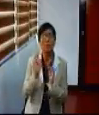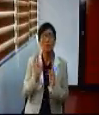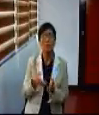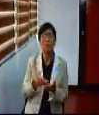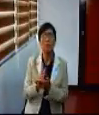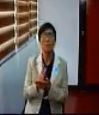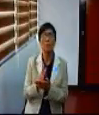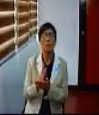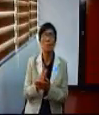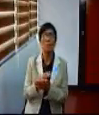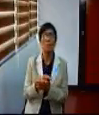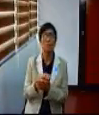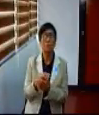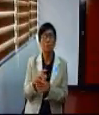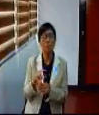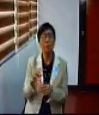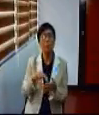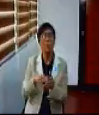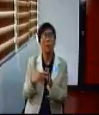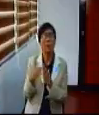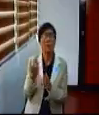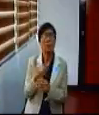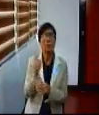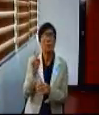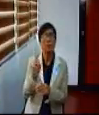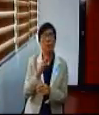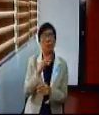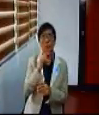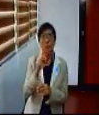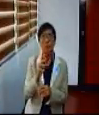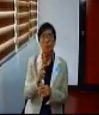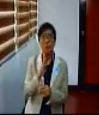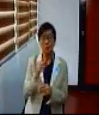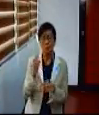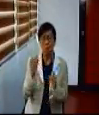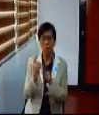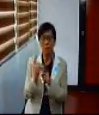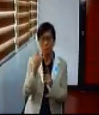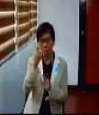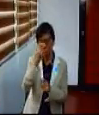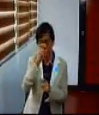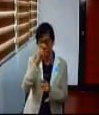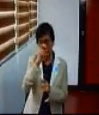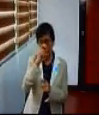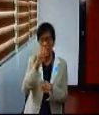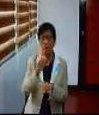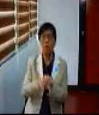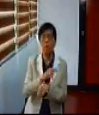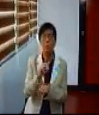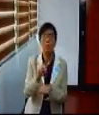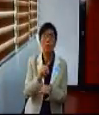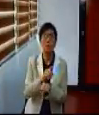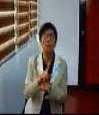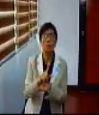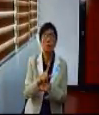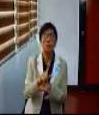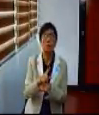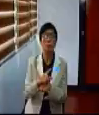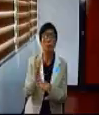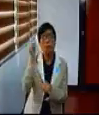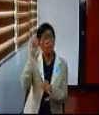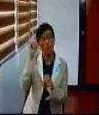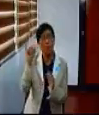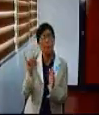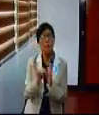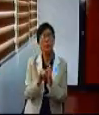words, we should not be too strict on the nationality and identity